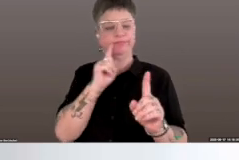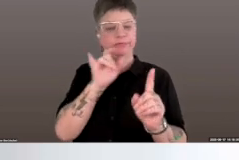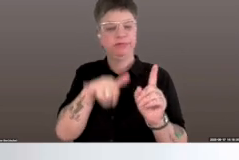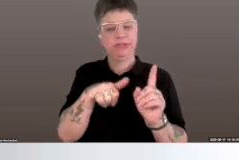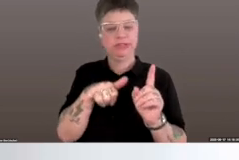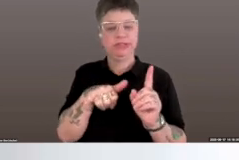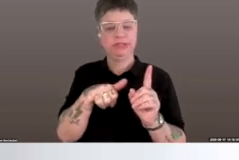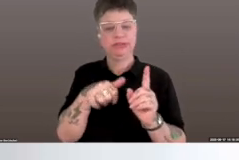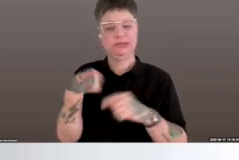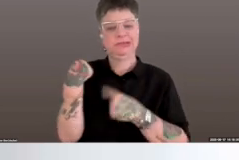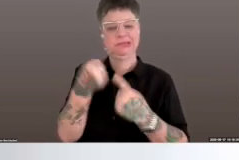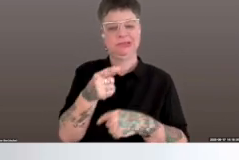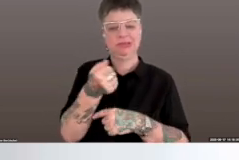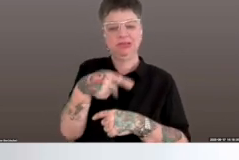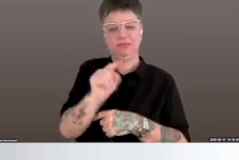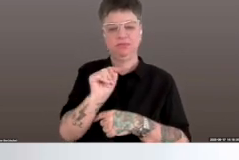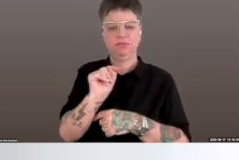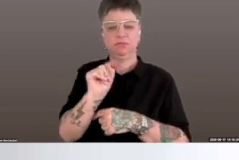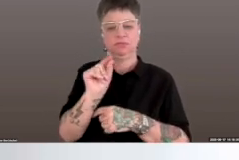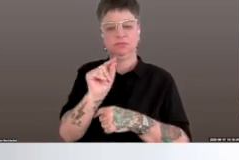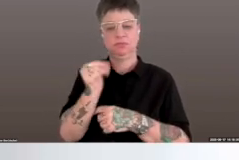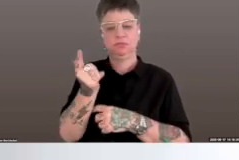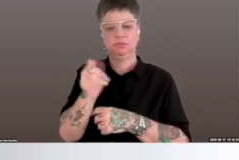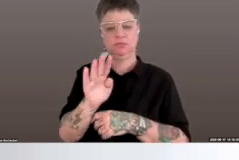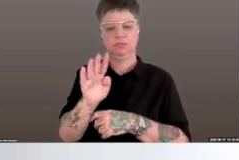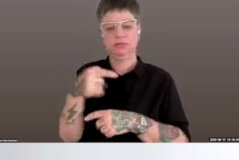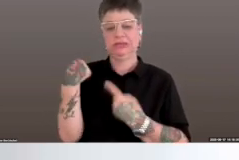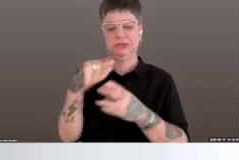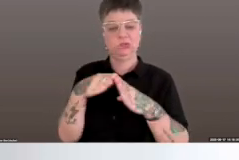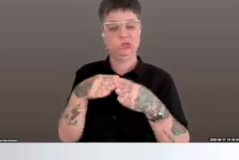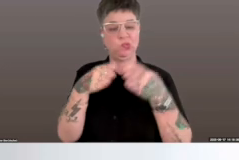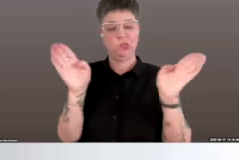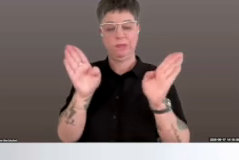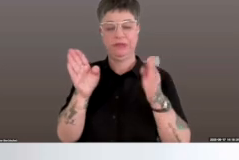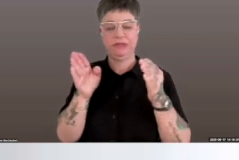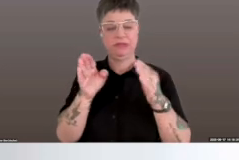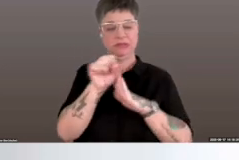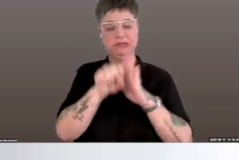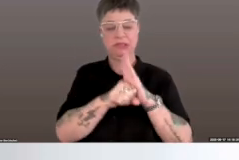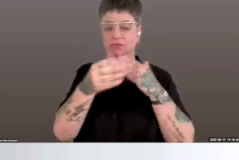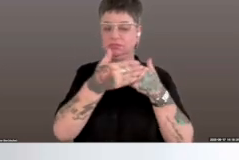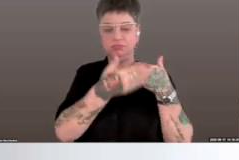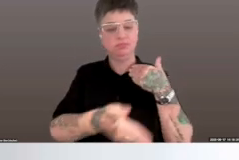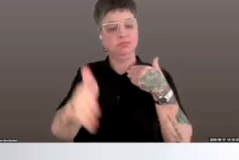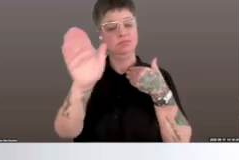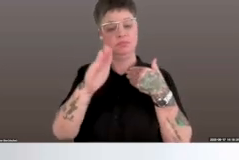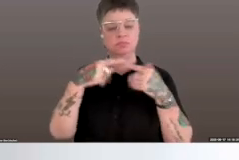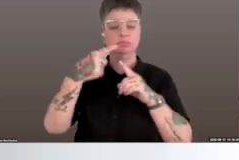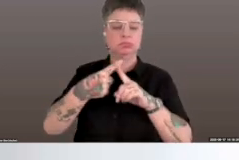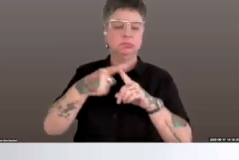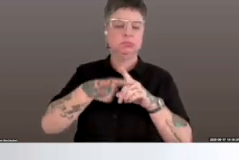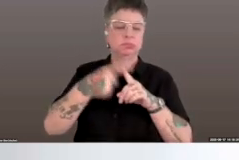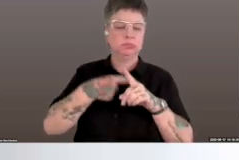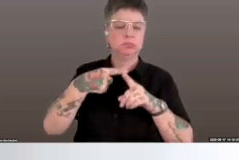beginning in September 2024 and has since been open to the rest of the state following a monthly staggered rollout in order to ensure